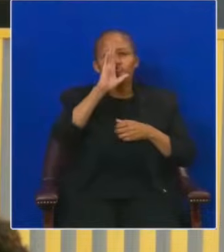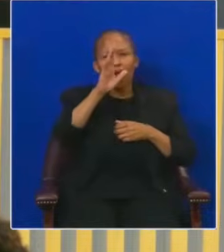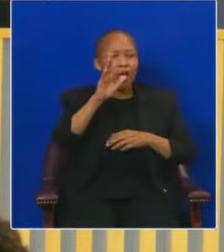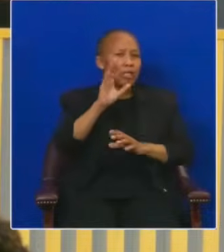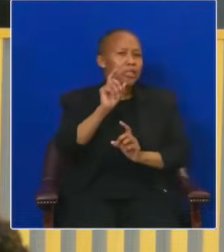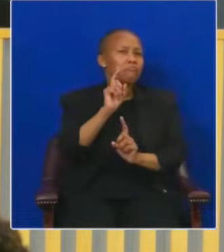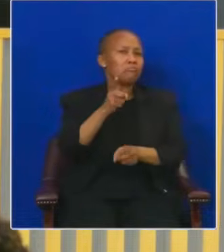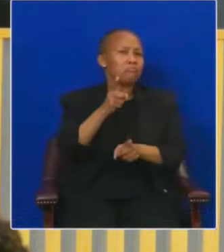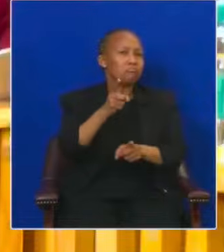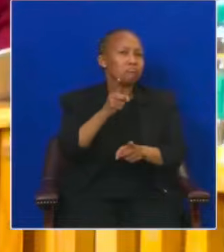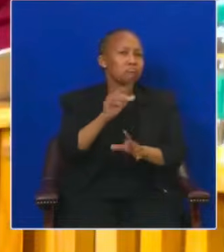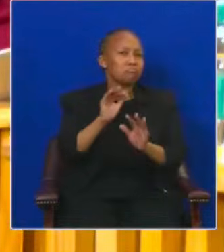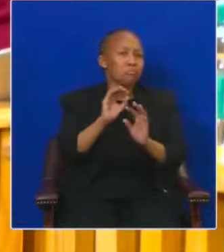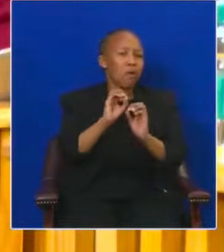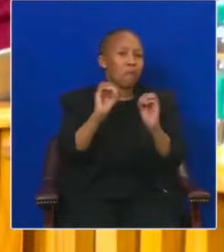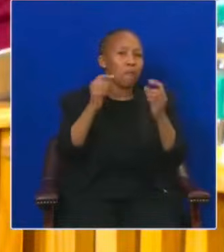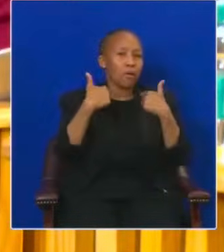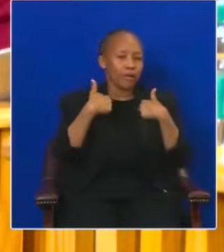Thank you.